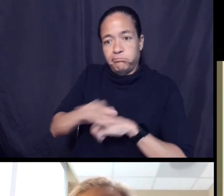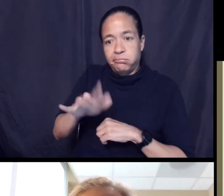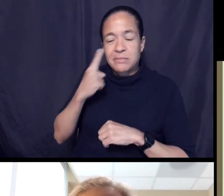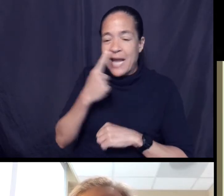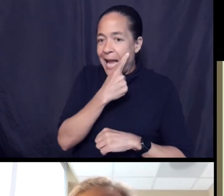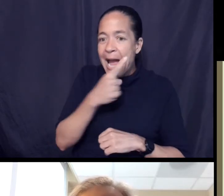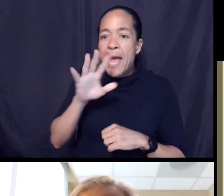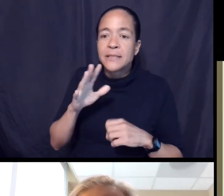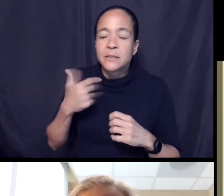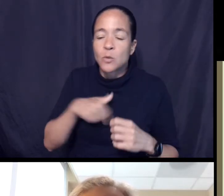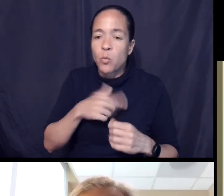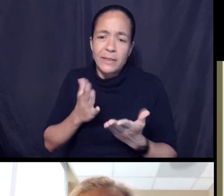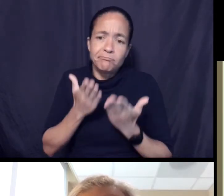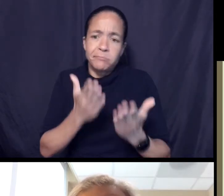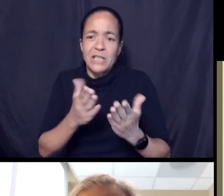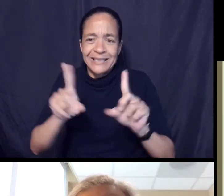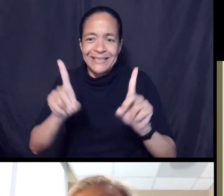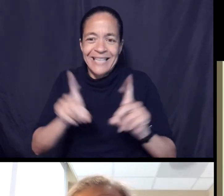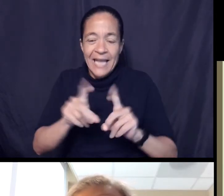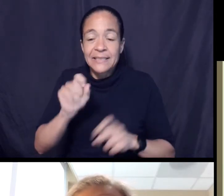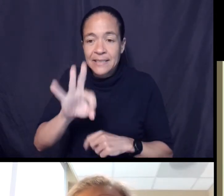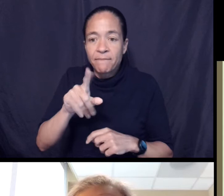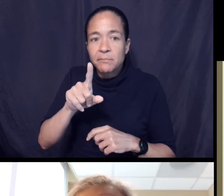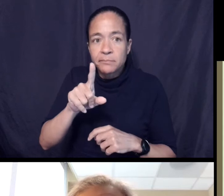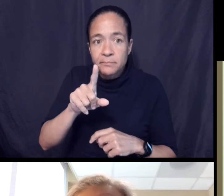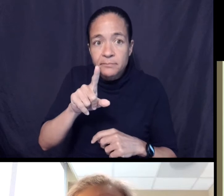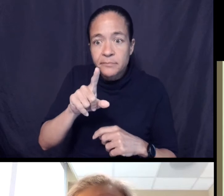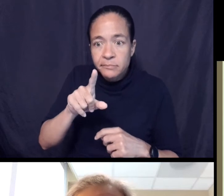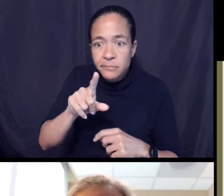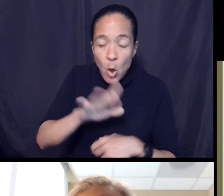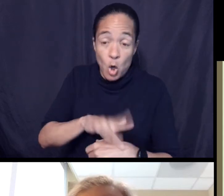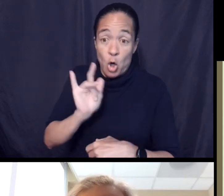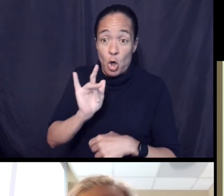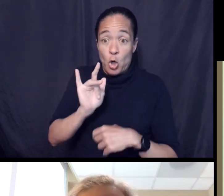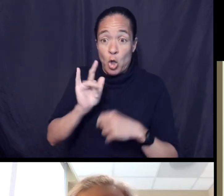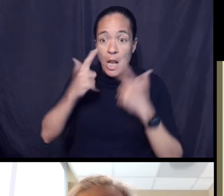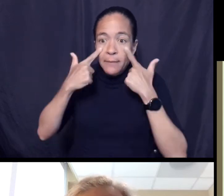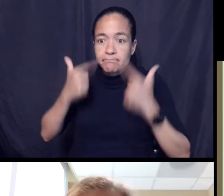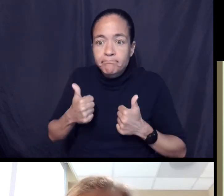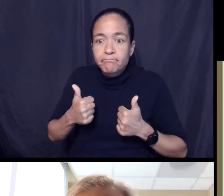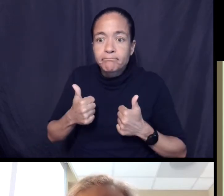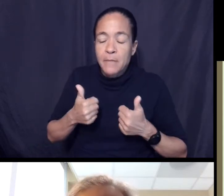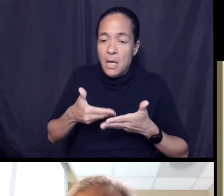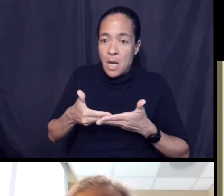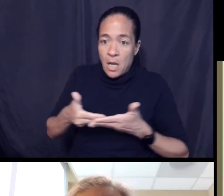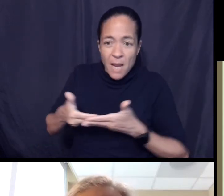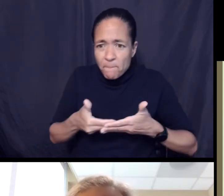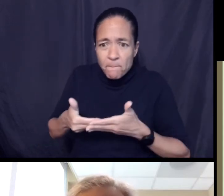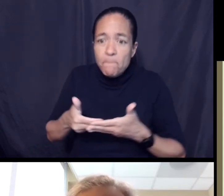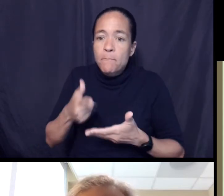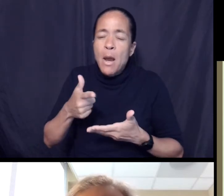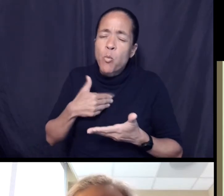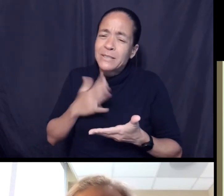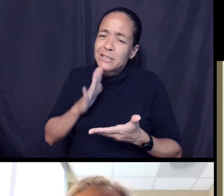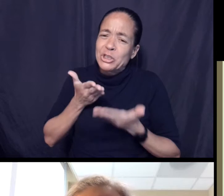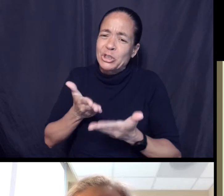we recommend that for any child who has eye findings or vision disorders from CMV in infancy, yearly